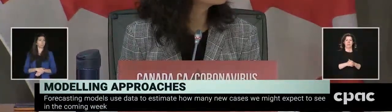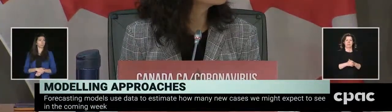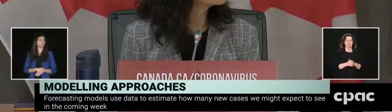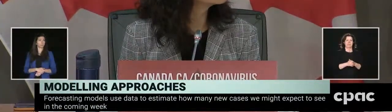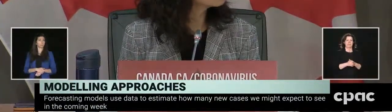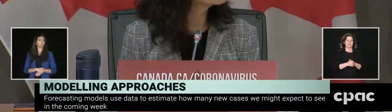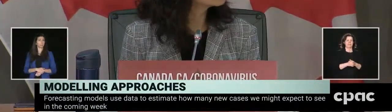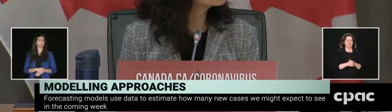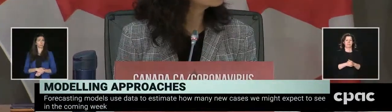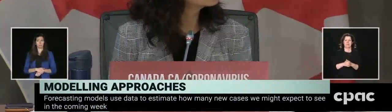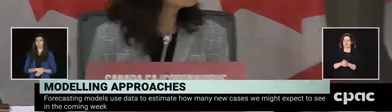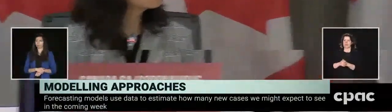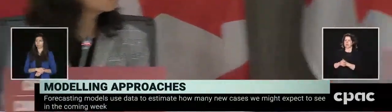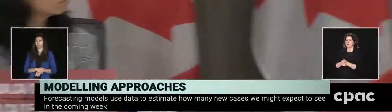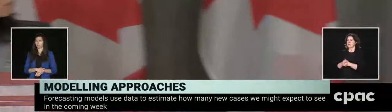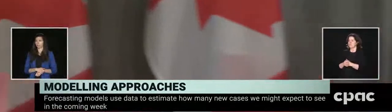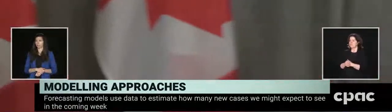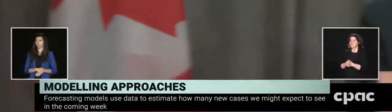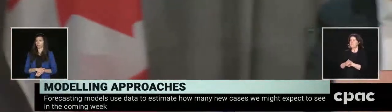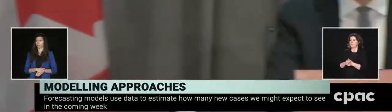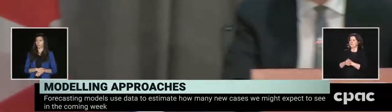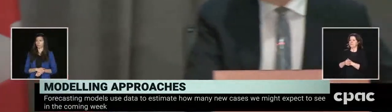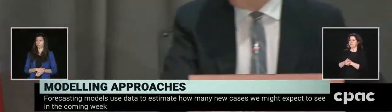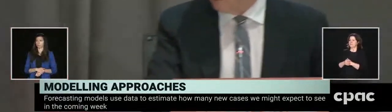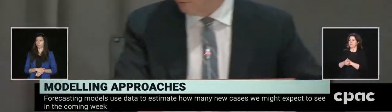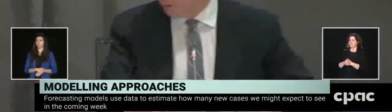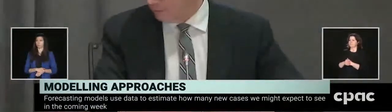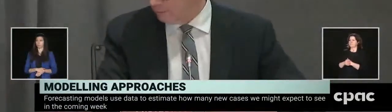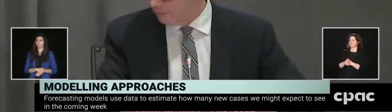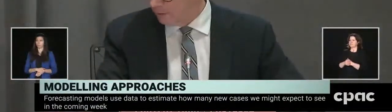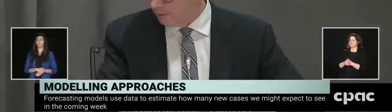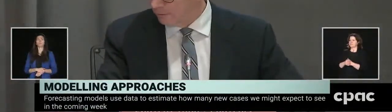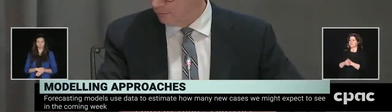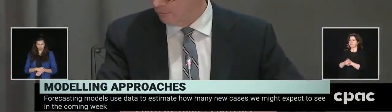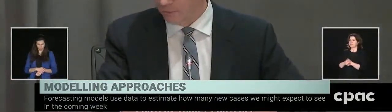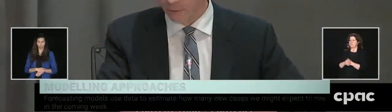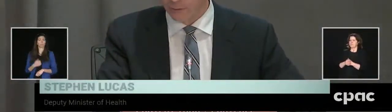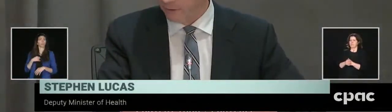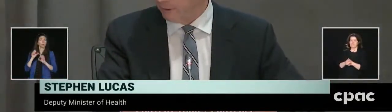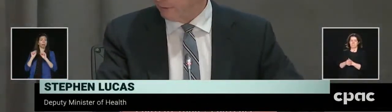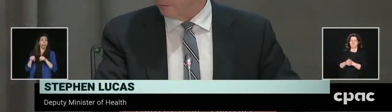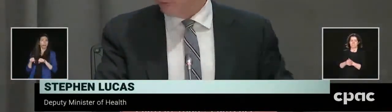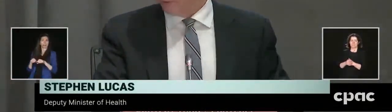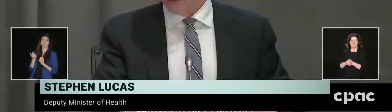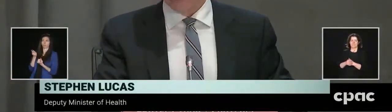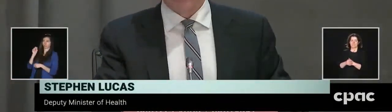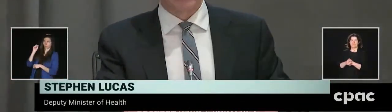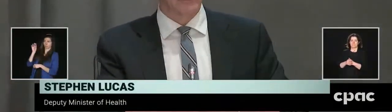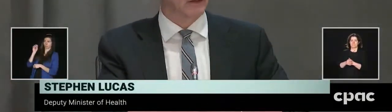We can certainly provide those numbers for those